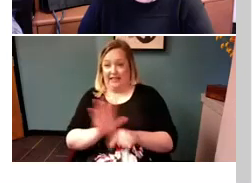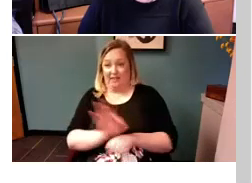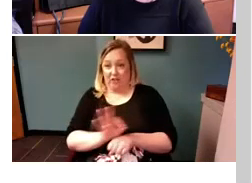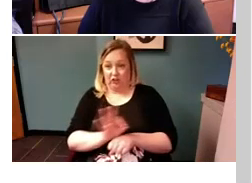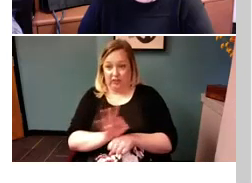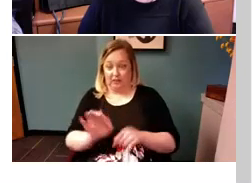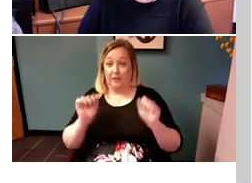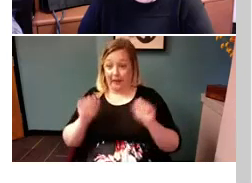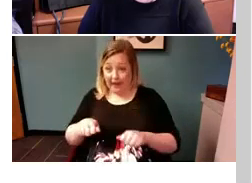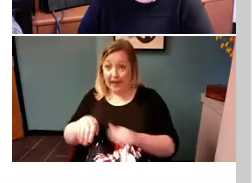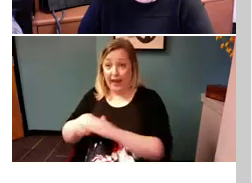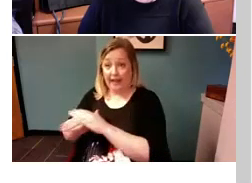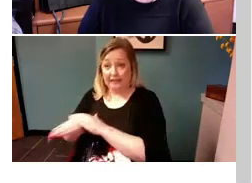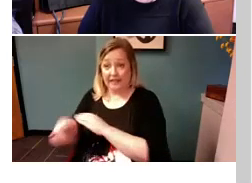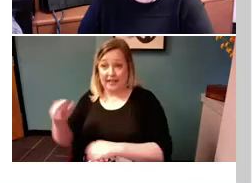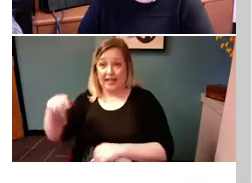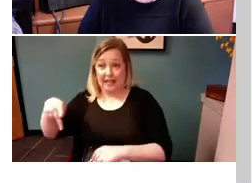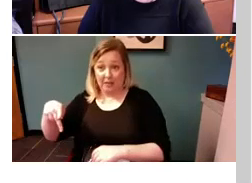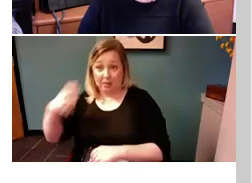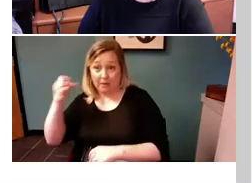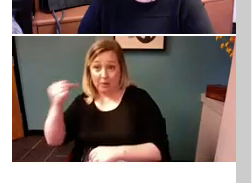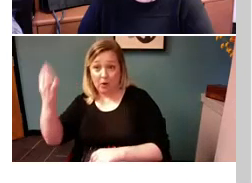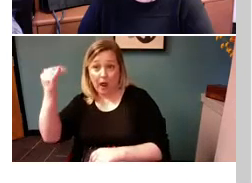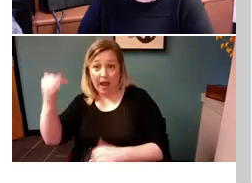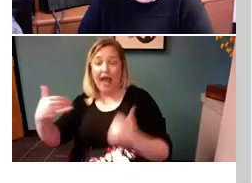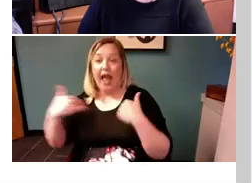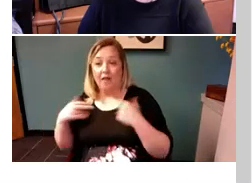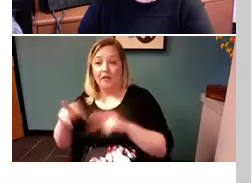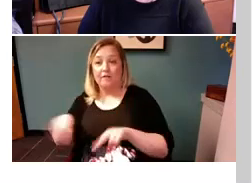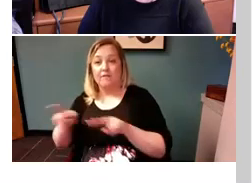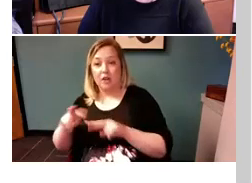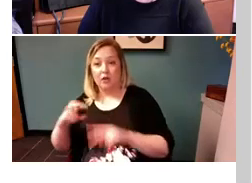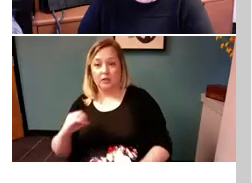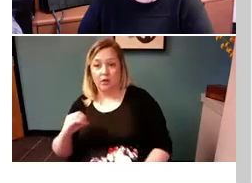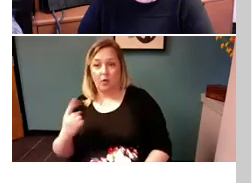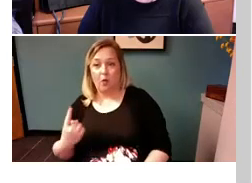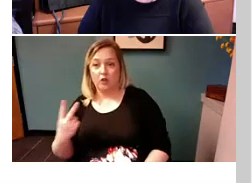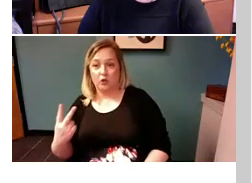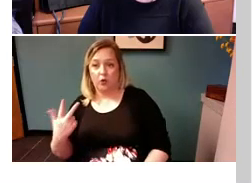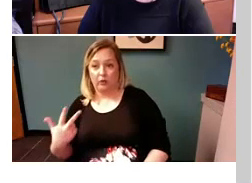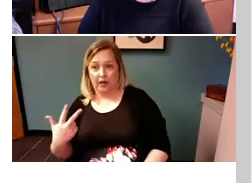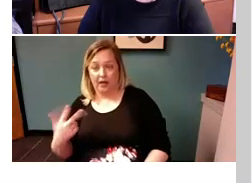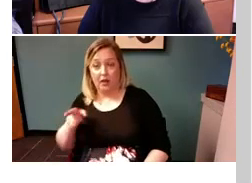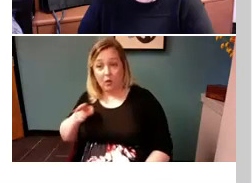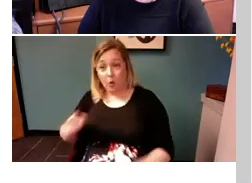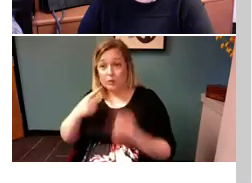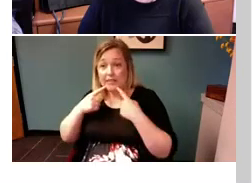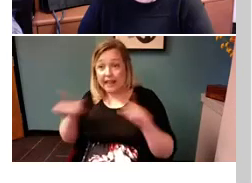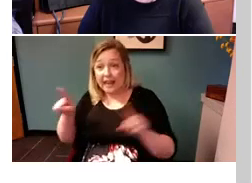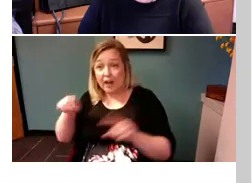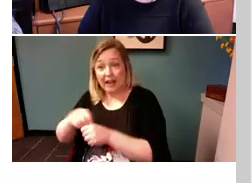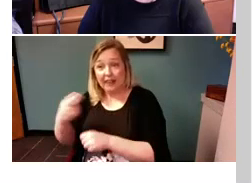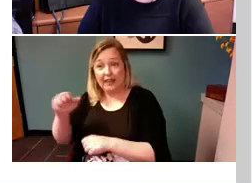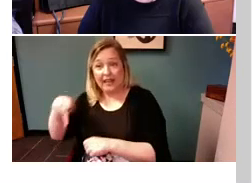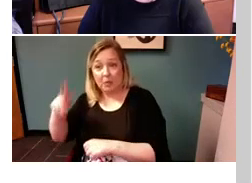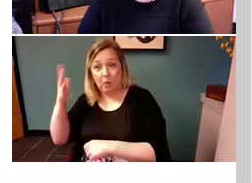memory, we have these values 0, 1, 2, 3. And these are declared in the heap memory because we have